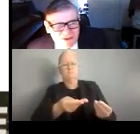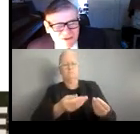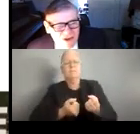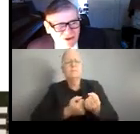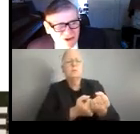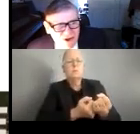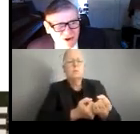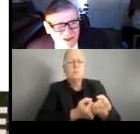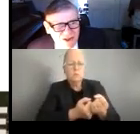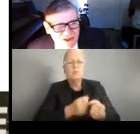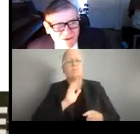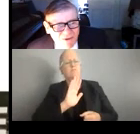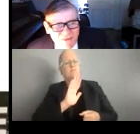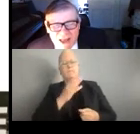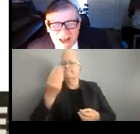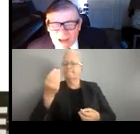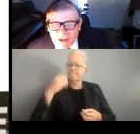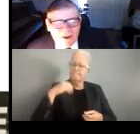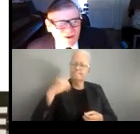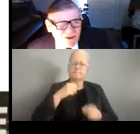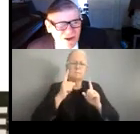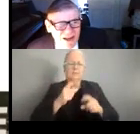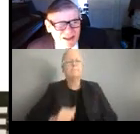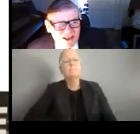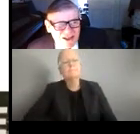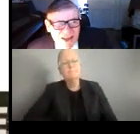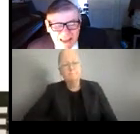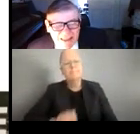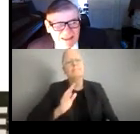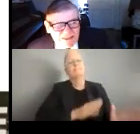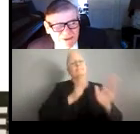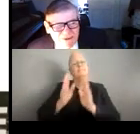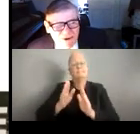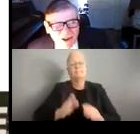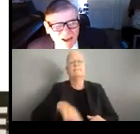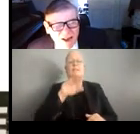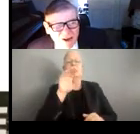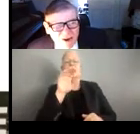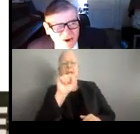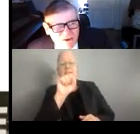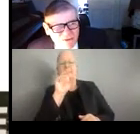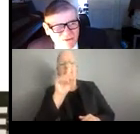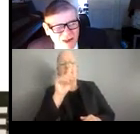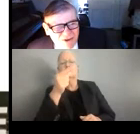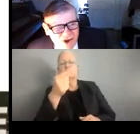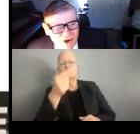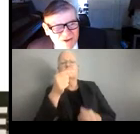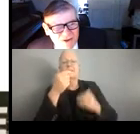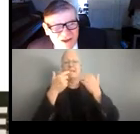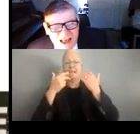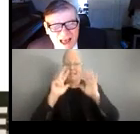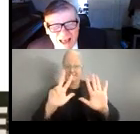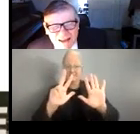terms of social security and so on. Now we're going on to look at SDG 8 for full good value